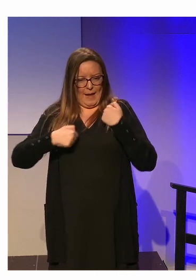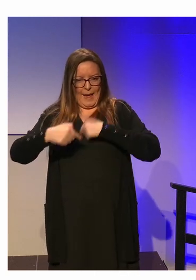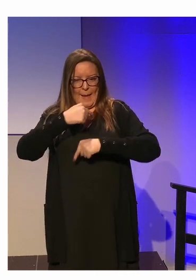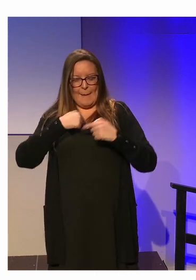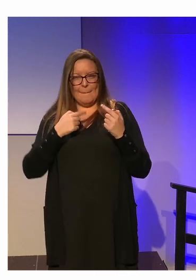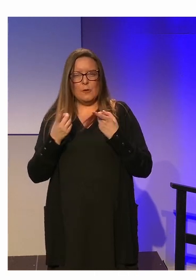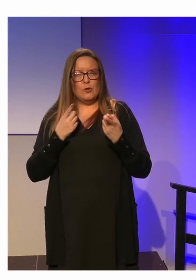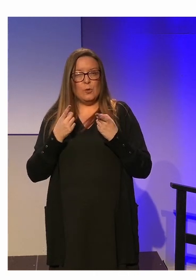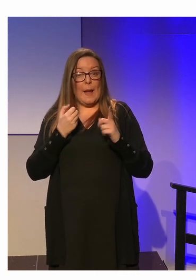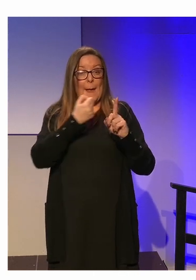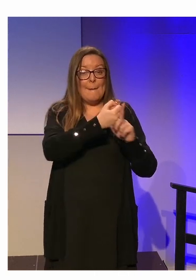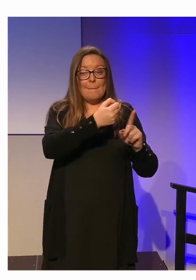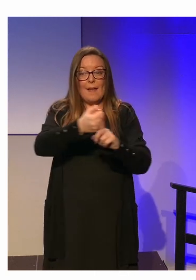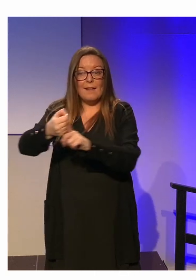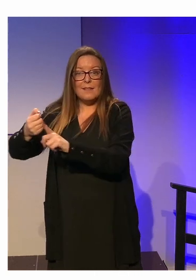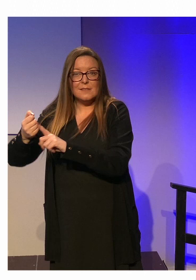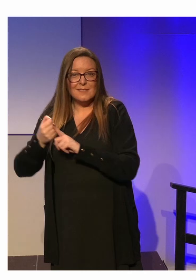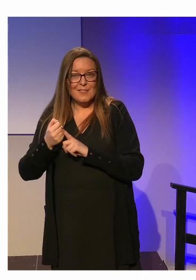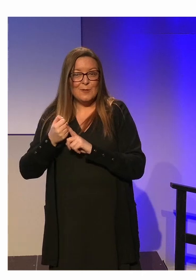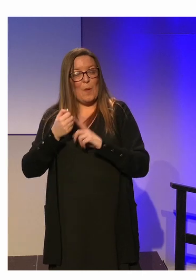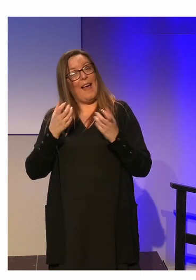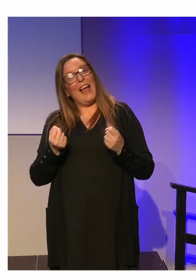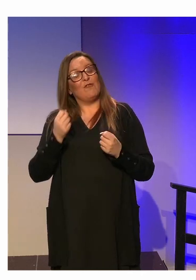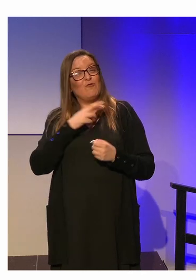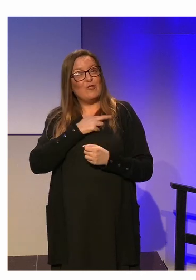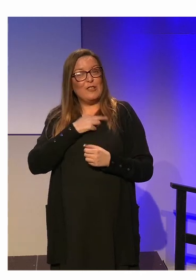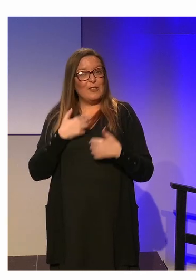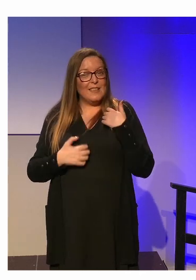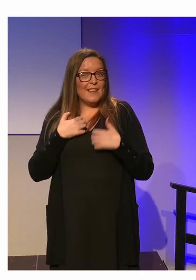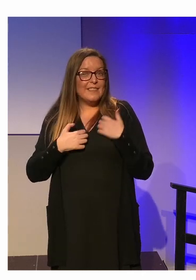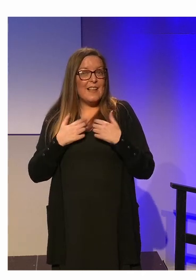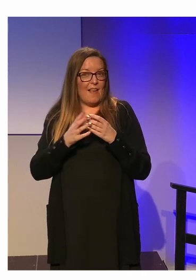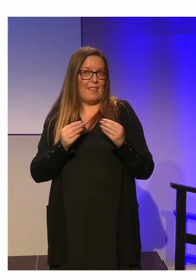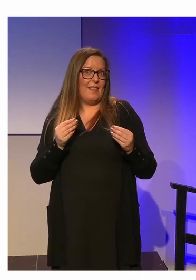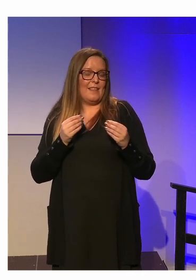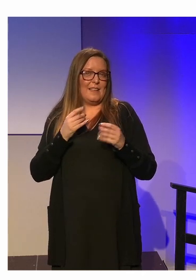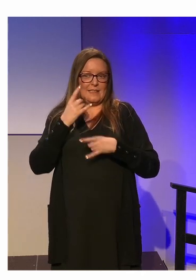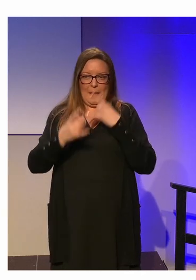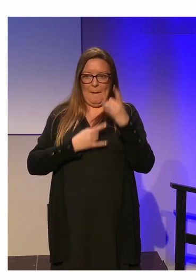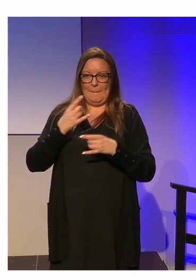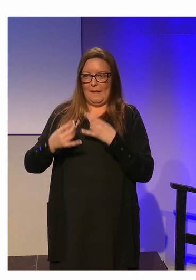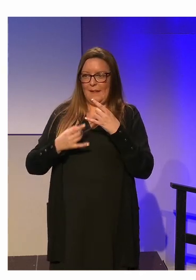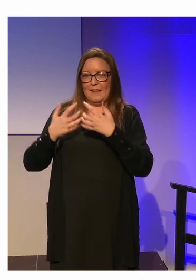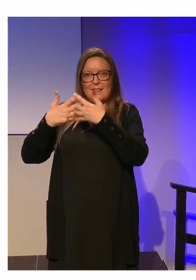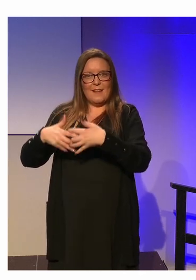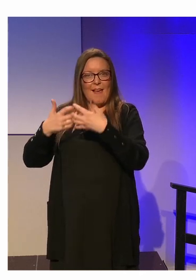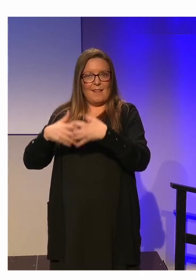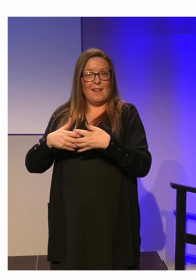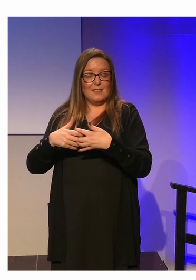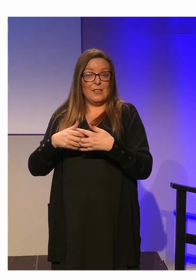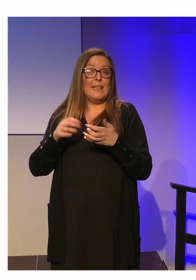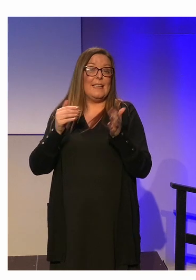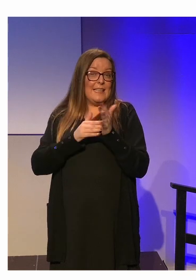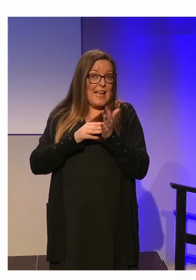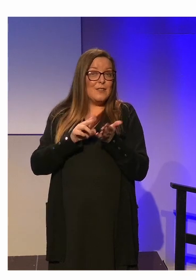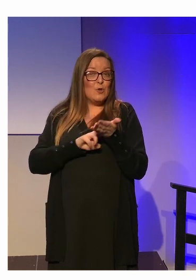impact? And there's some really exciting things in technology that are possibly useful in